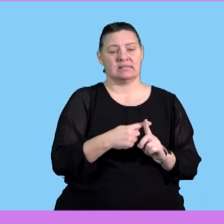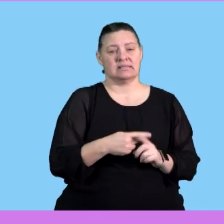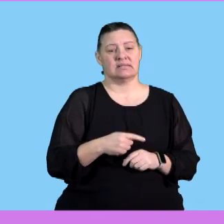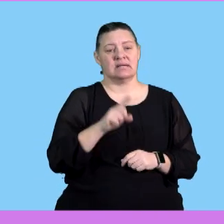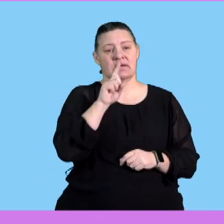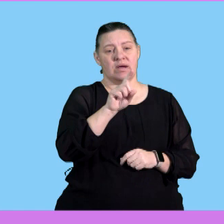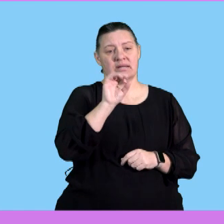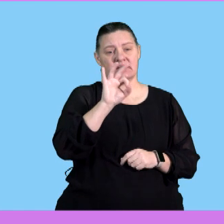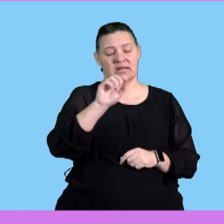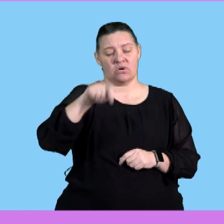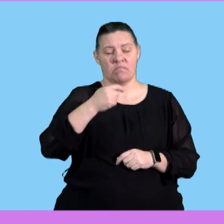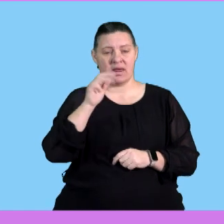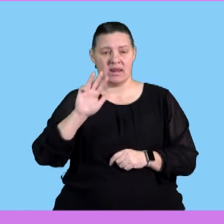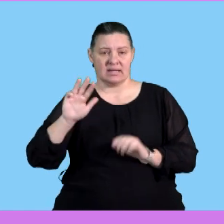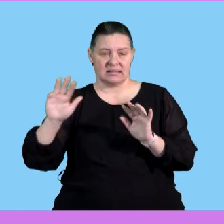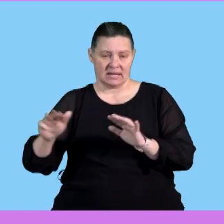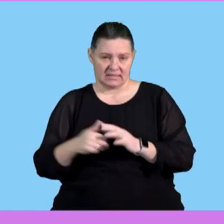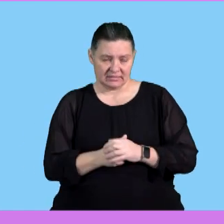6.99. And lastly, we have